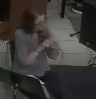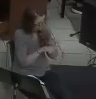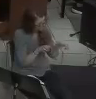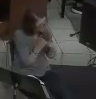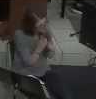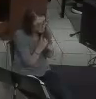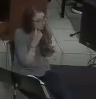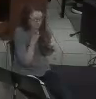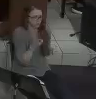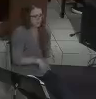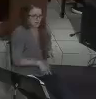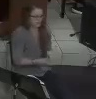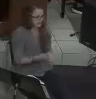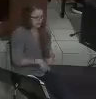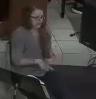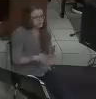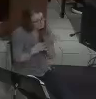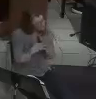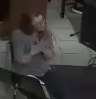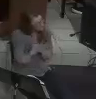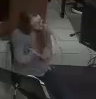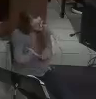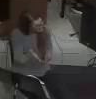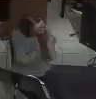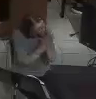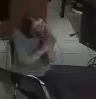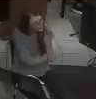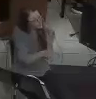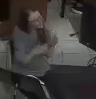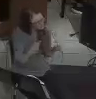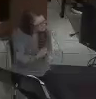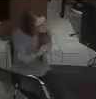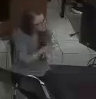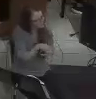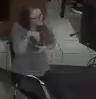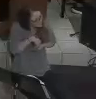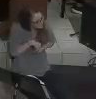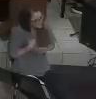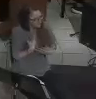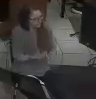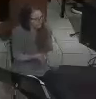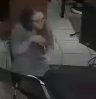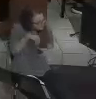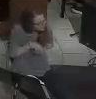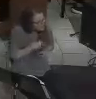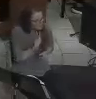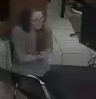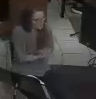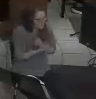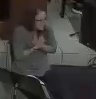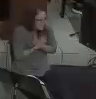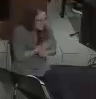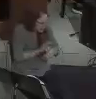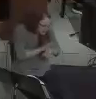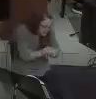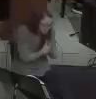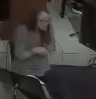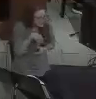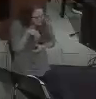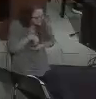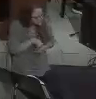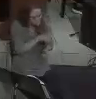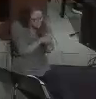do? Jesus invites you to draw on that inner courage, that inner voice of love, that force on the inside of